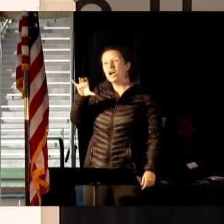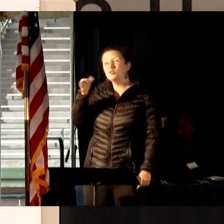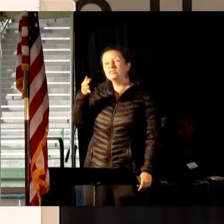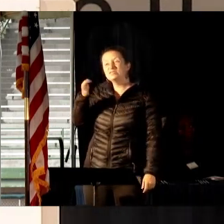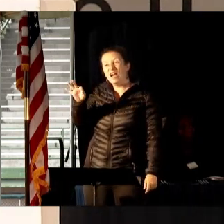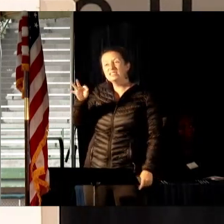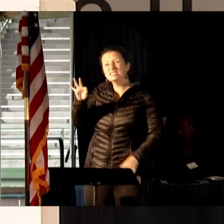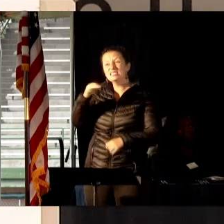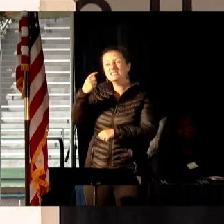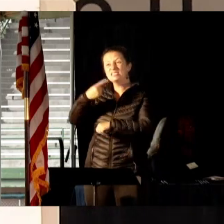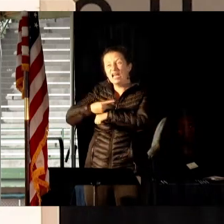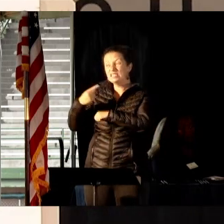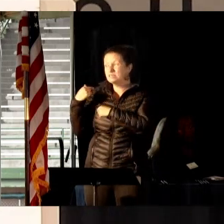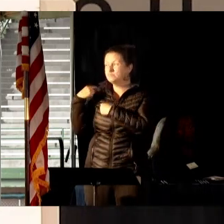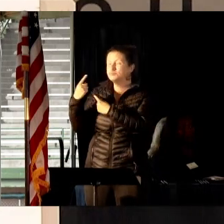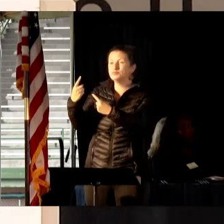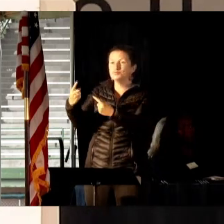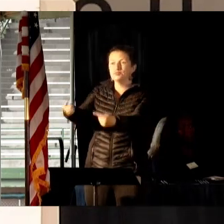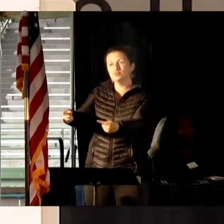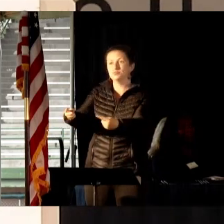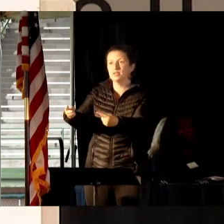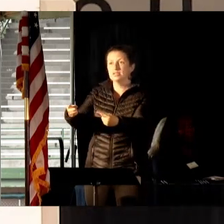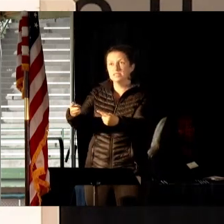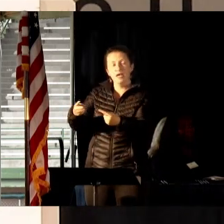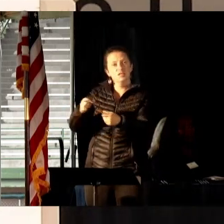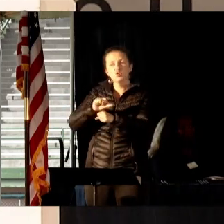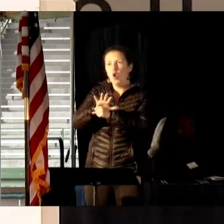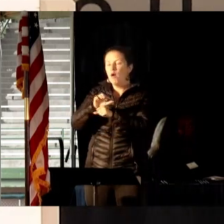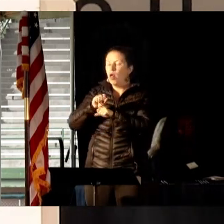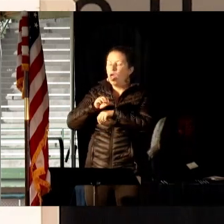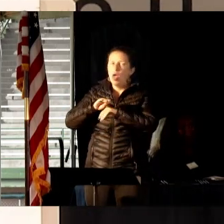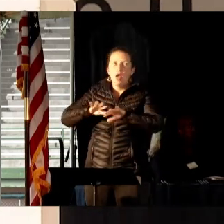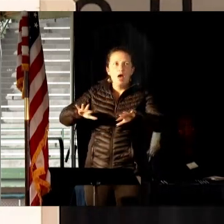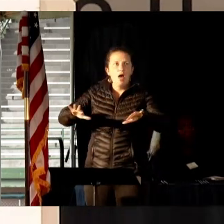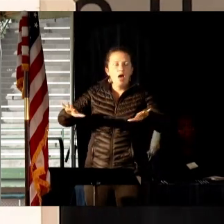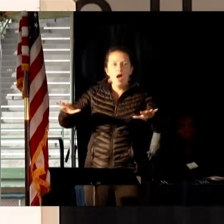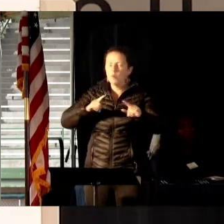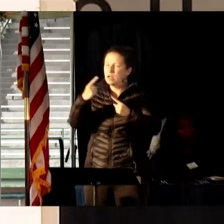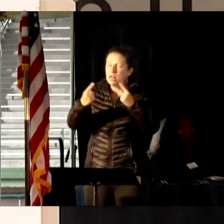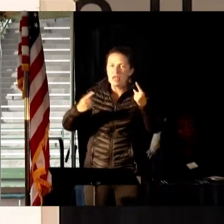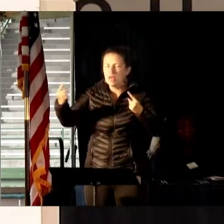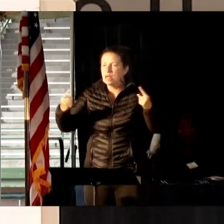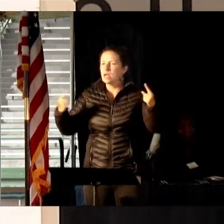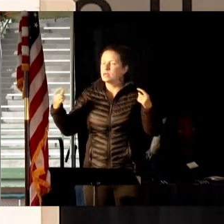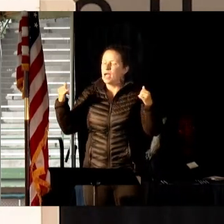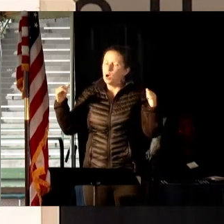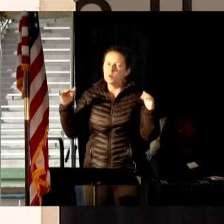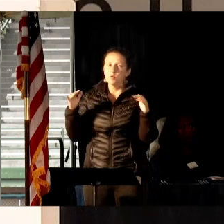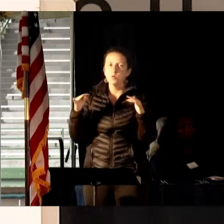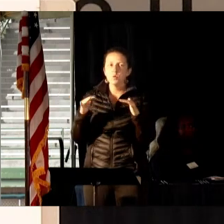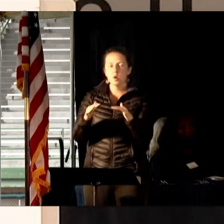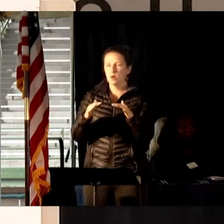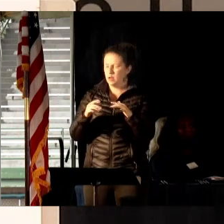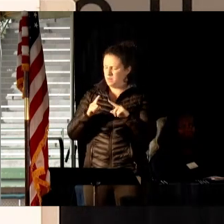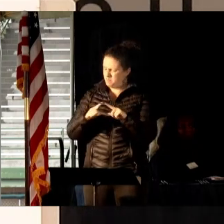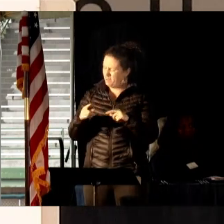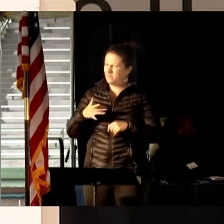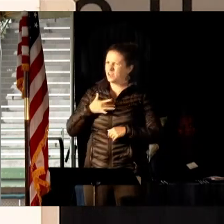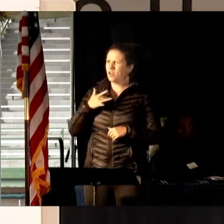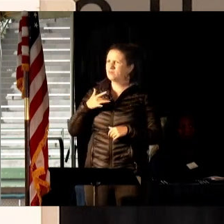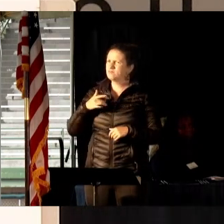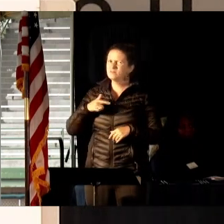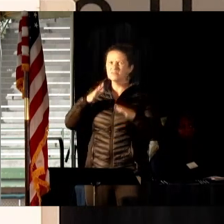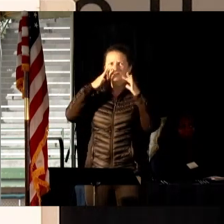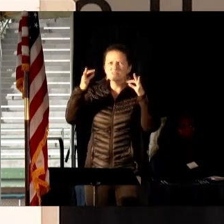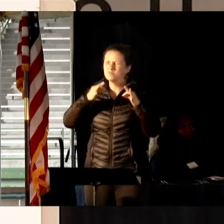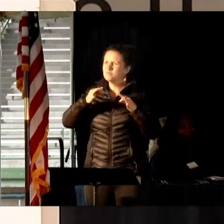But adversity marks our senior class. It must also be coupled with an overwhelming sense of hope and unwavering determination. As we